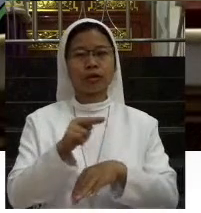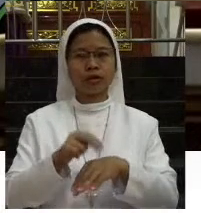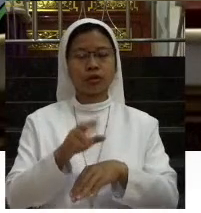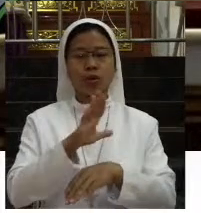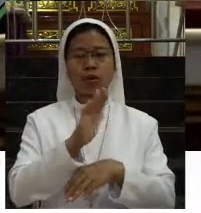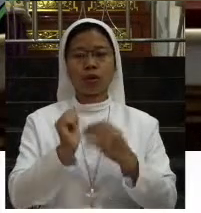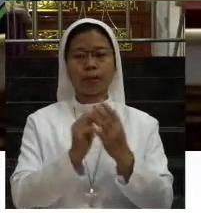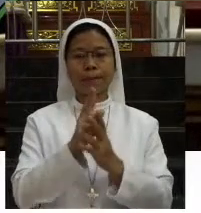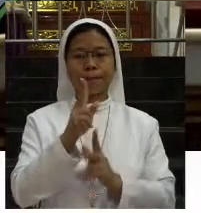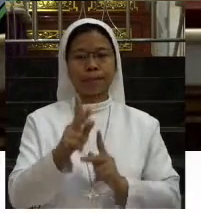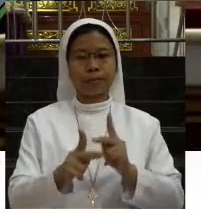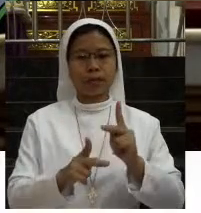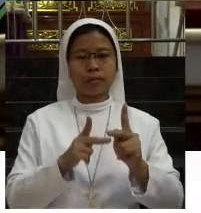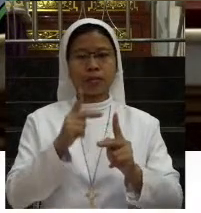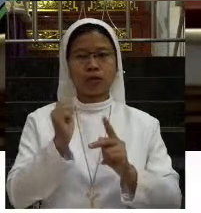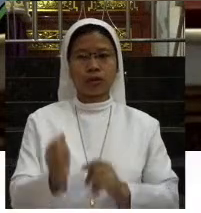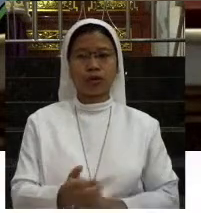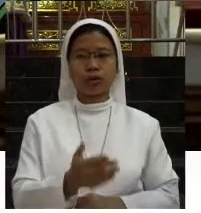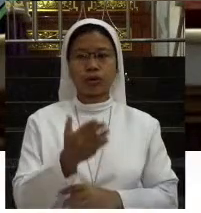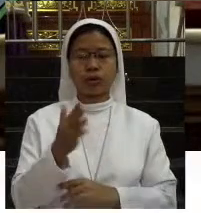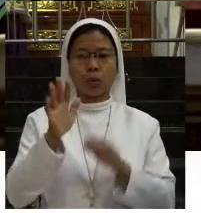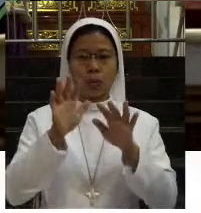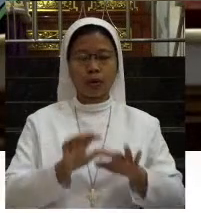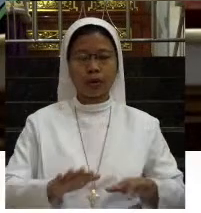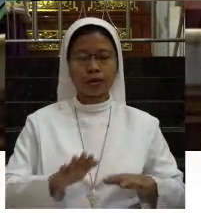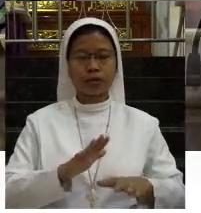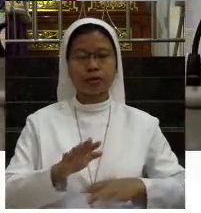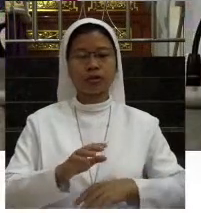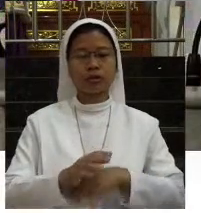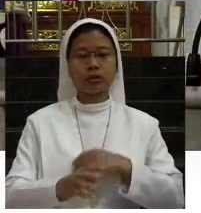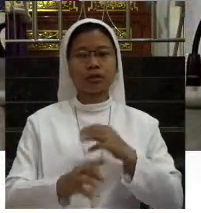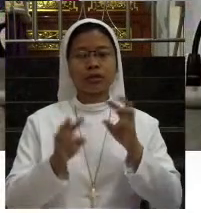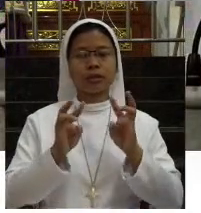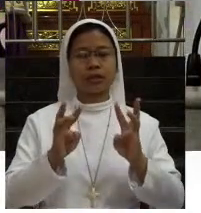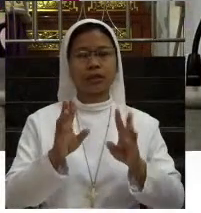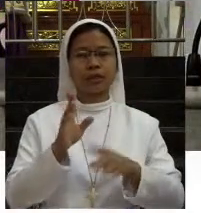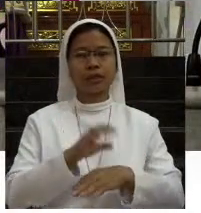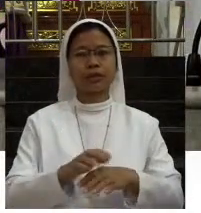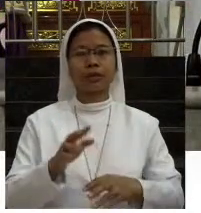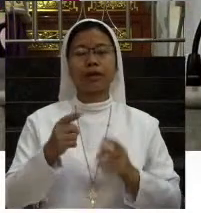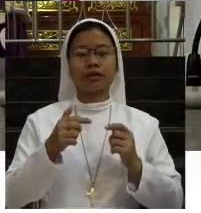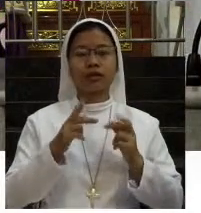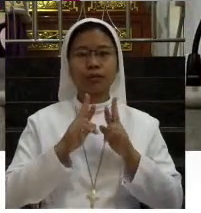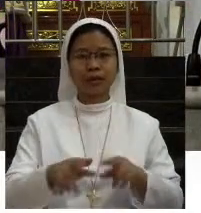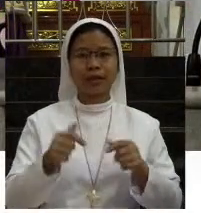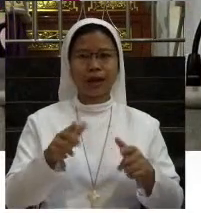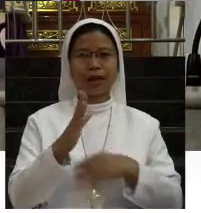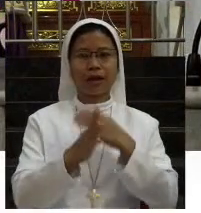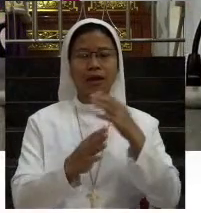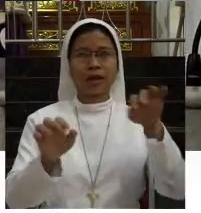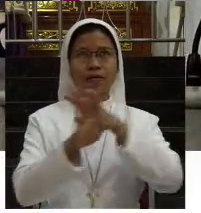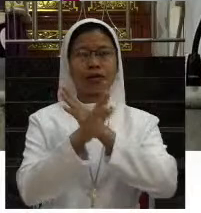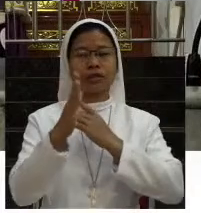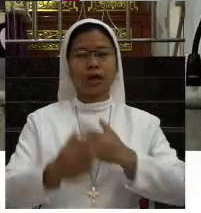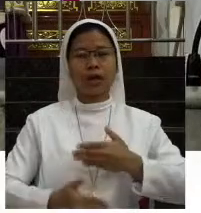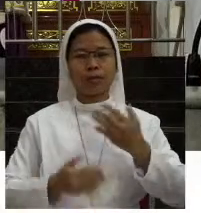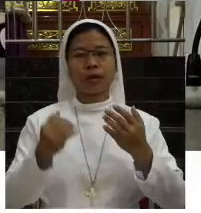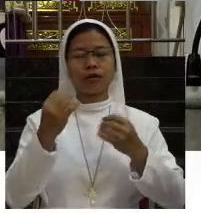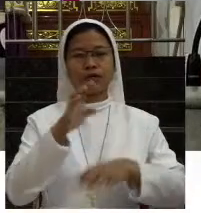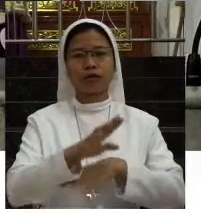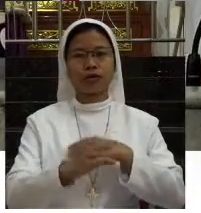all peoples in wondrous deeds. Let the heavens be glad and the earth